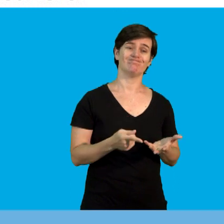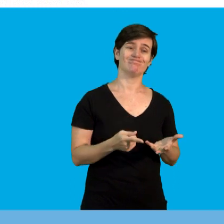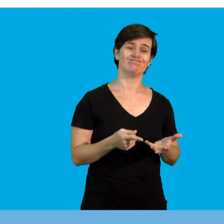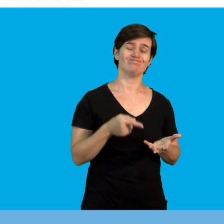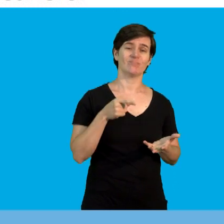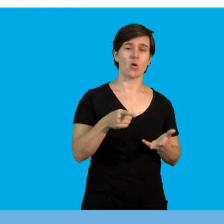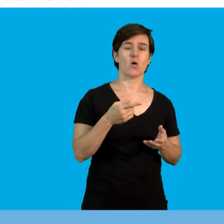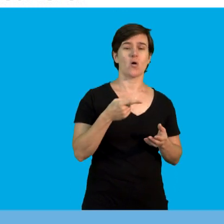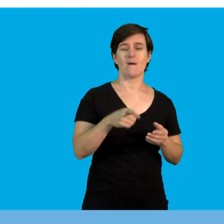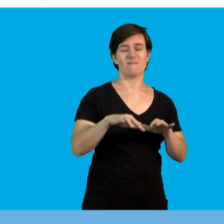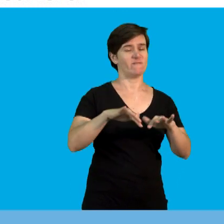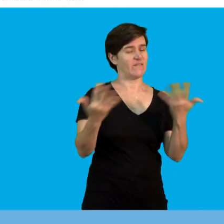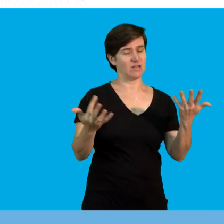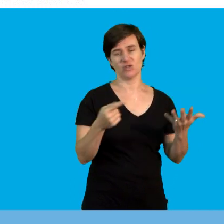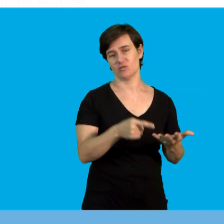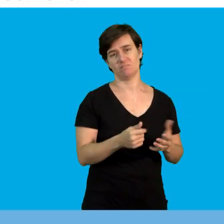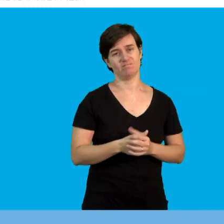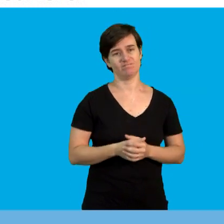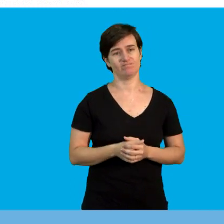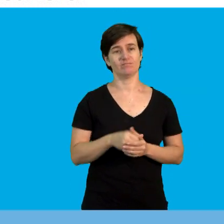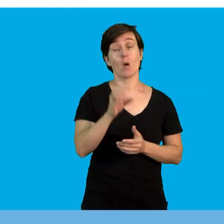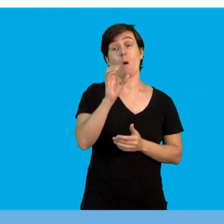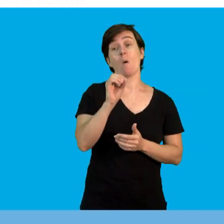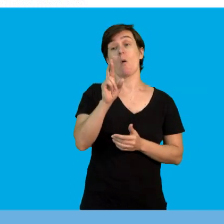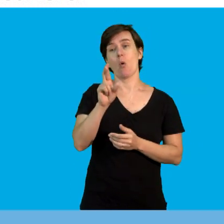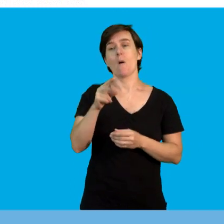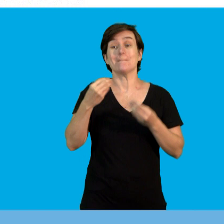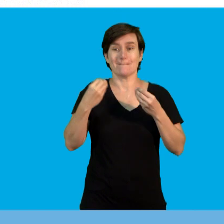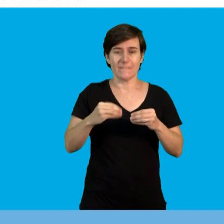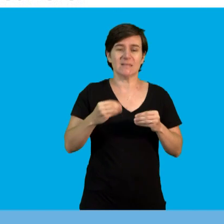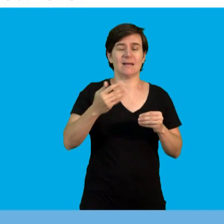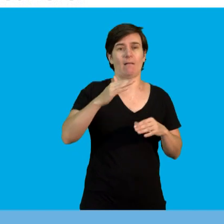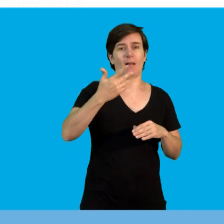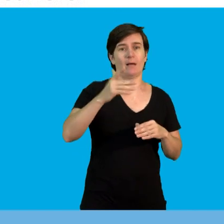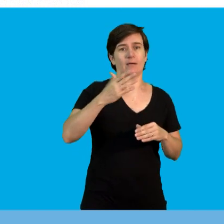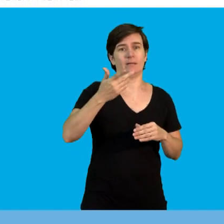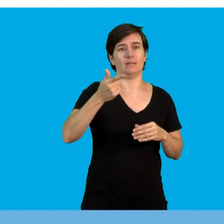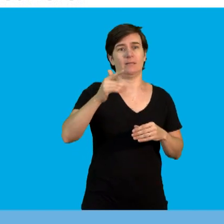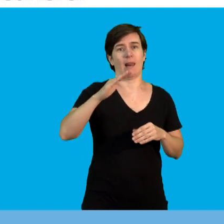are depleted, or we can say they're getting depleted.